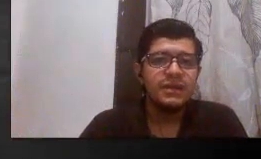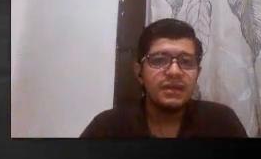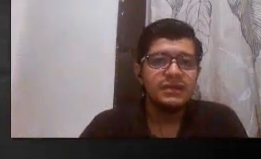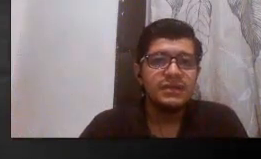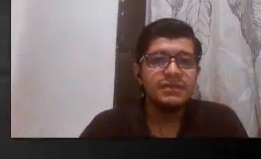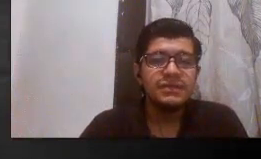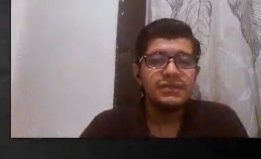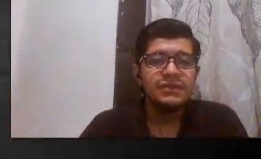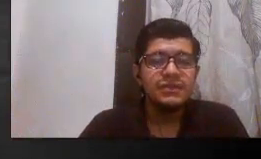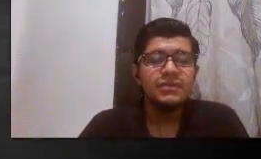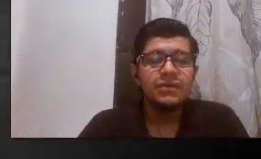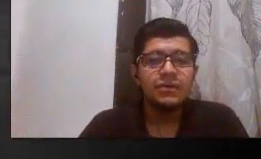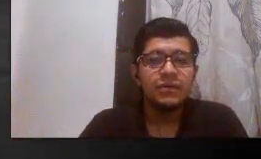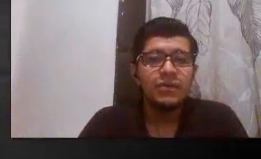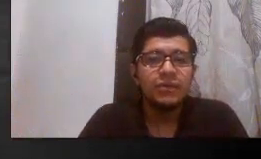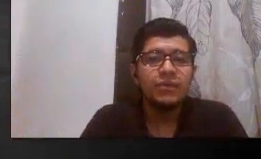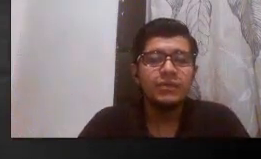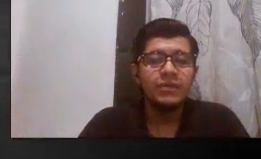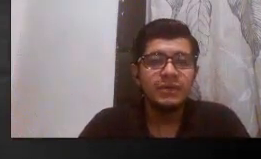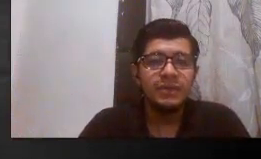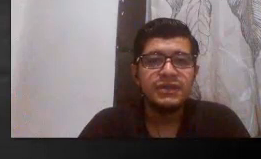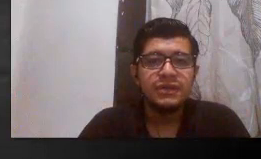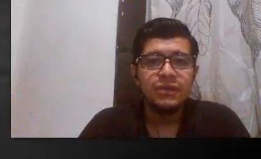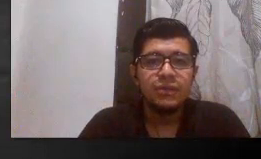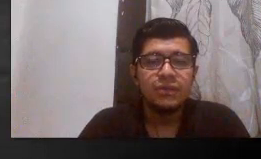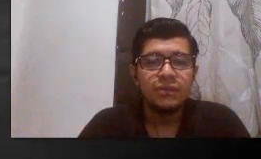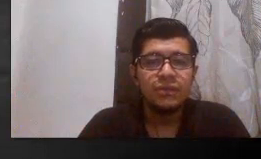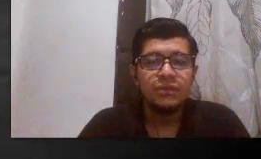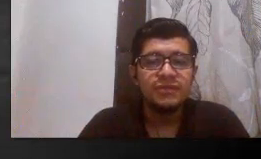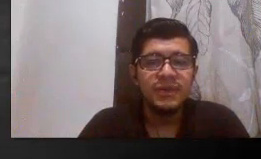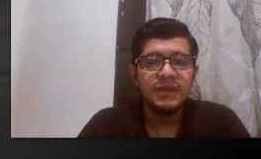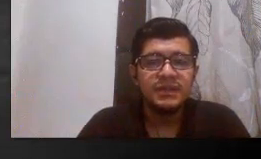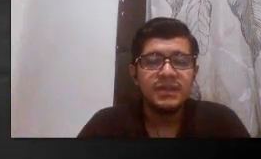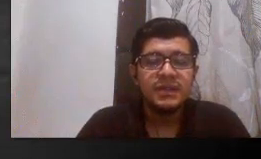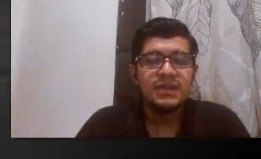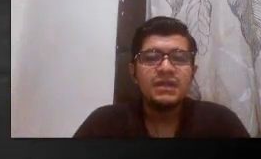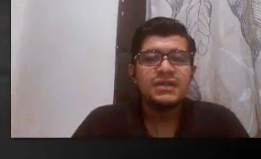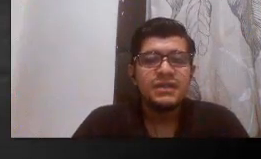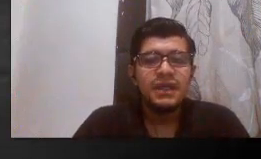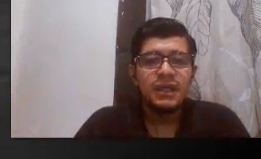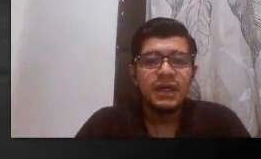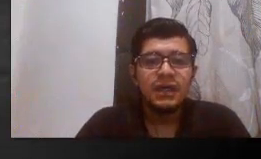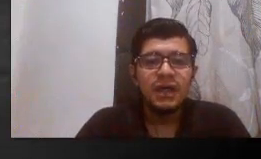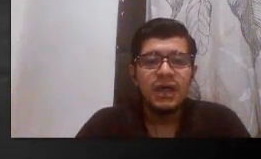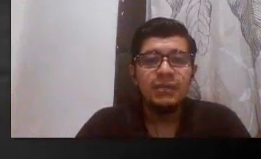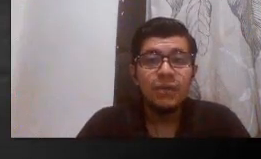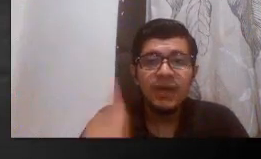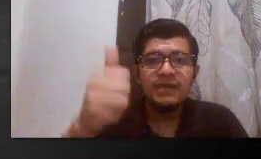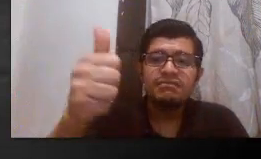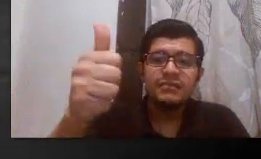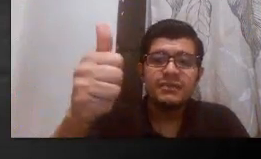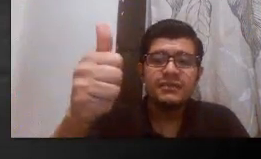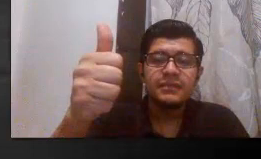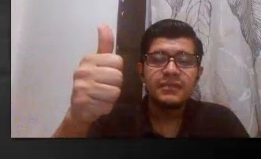in simple gestures, or when a person who speaks say, "I'm